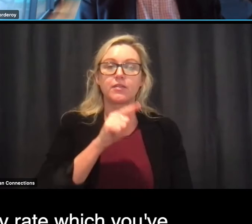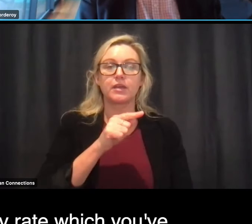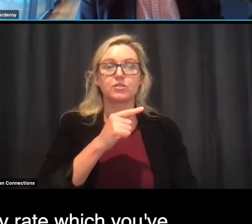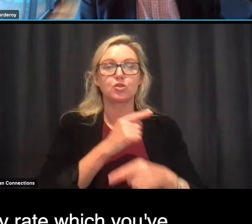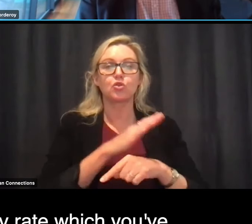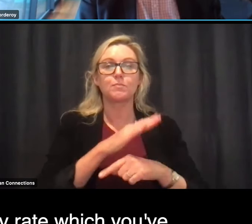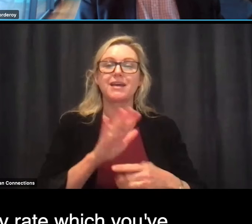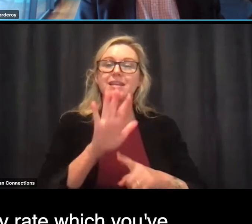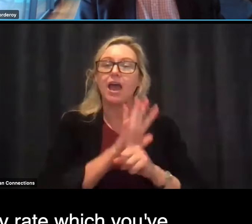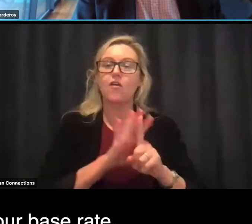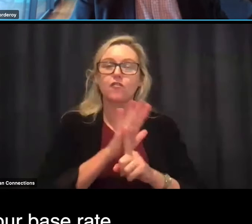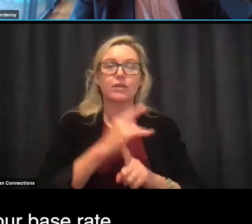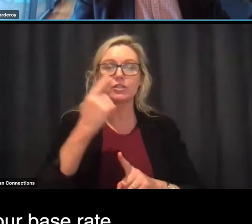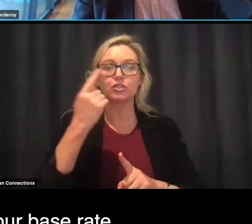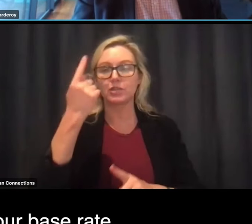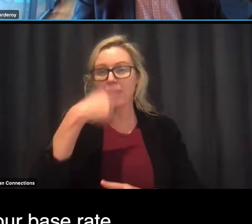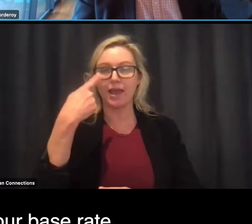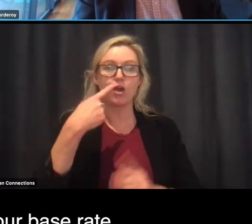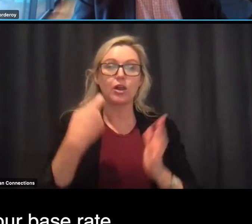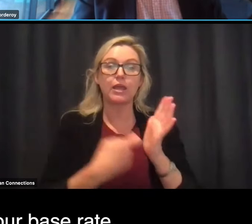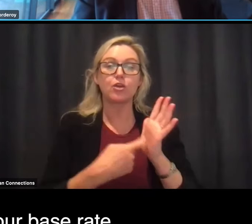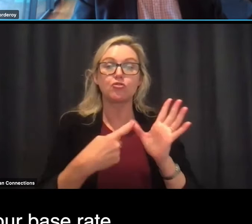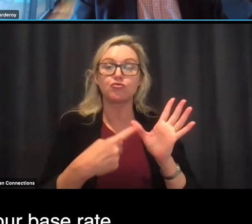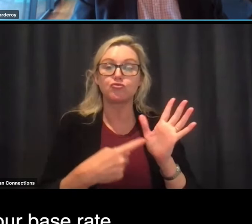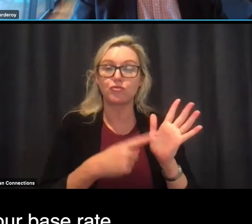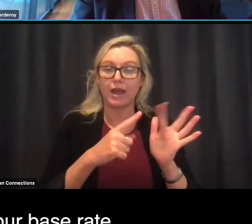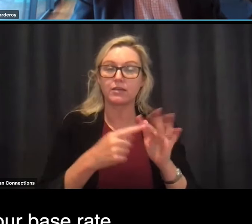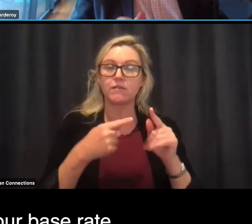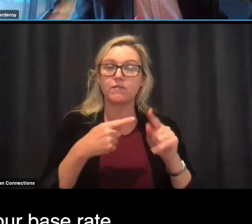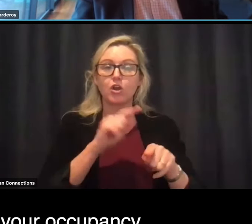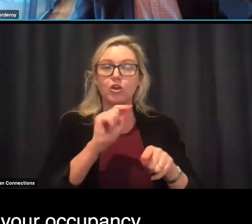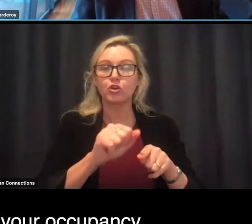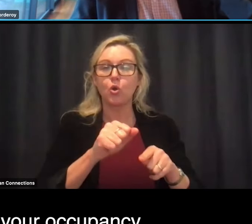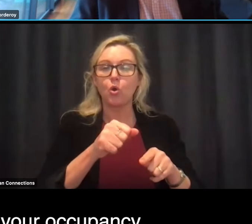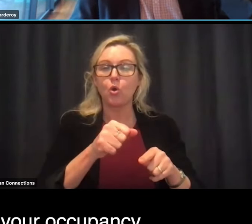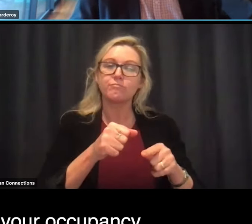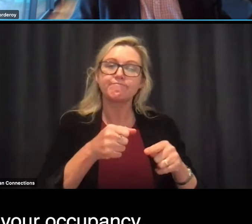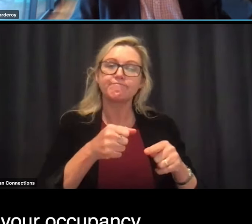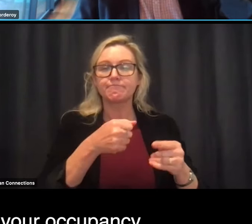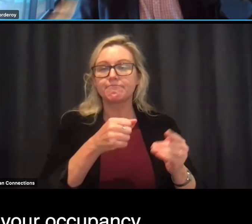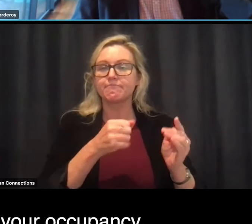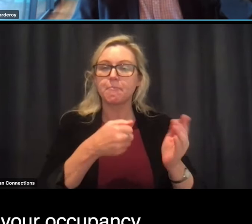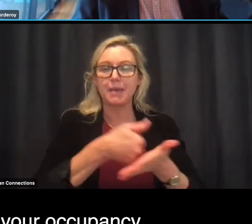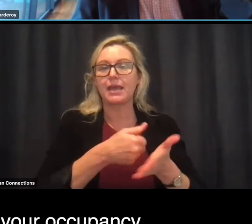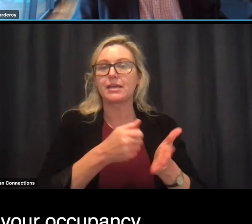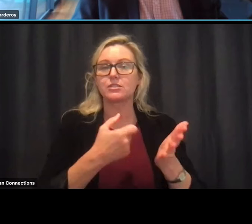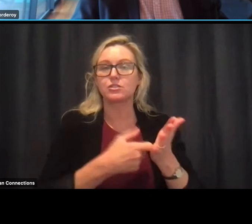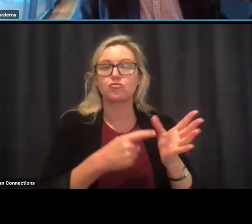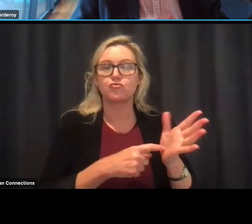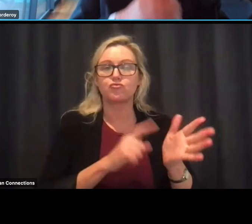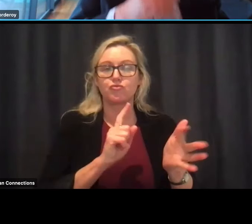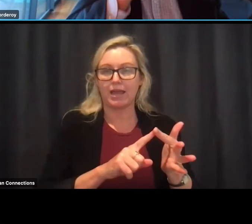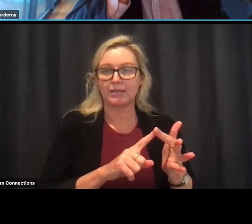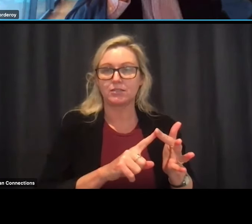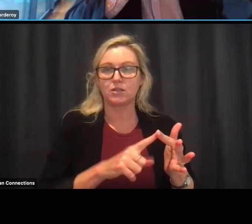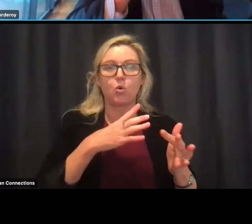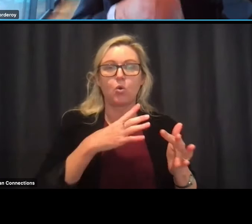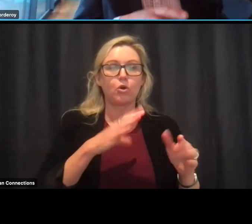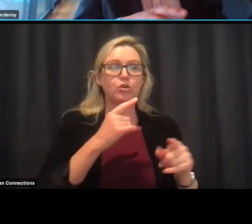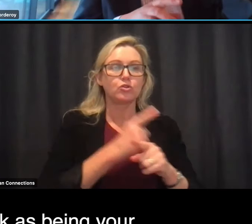the average hourly rate, which you've talked about, again, using your base rate. I do want to quickly talk about your occupancy, your bed